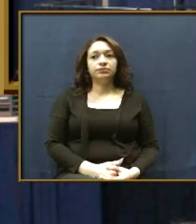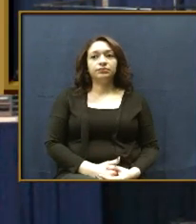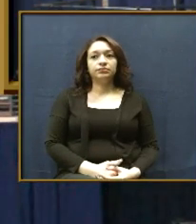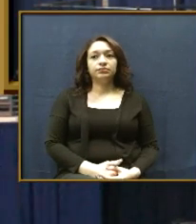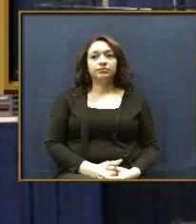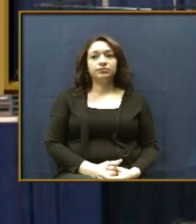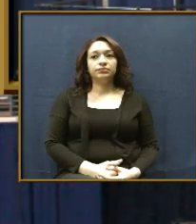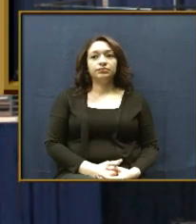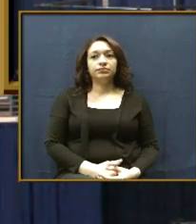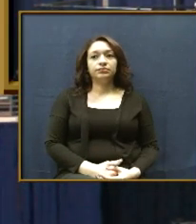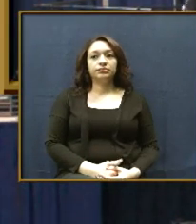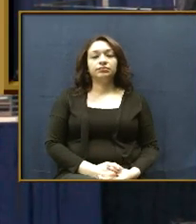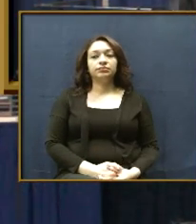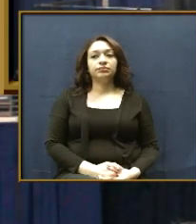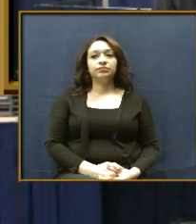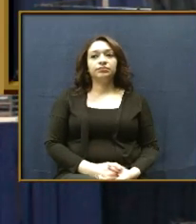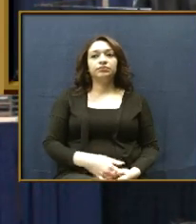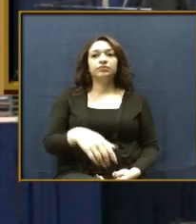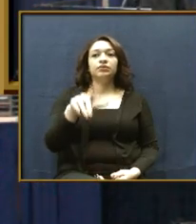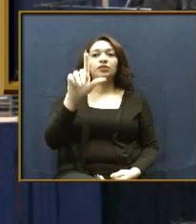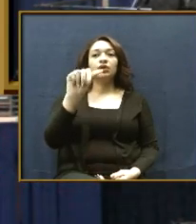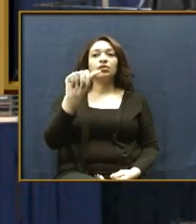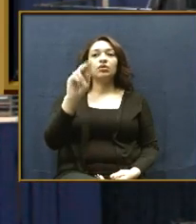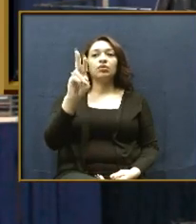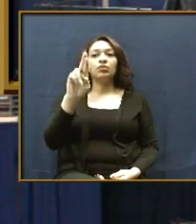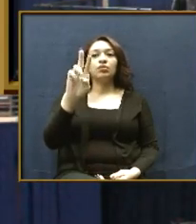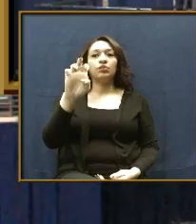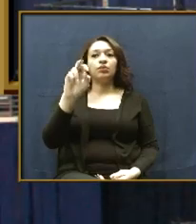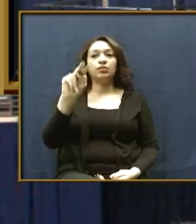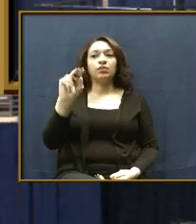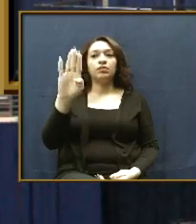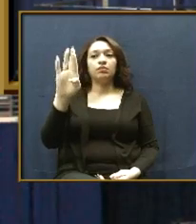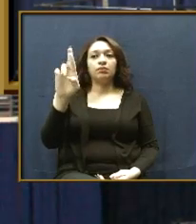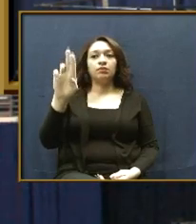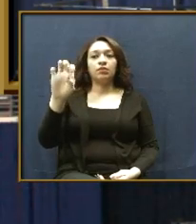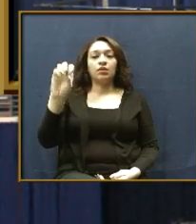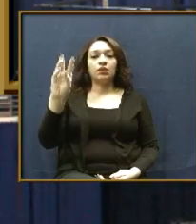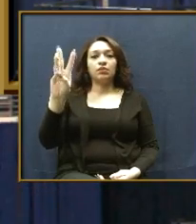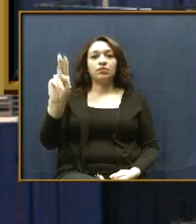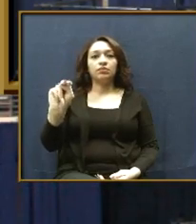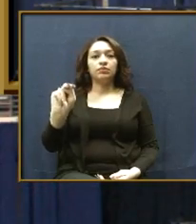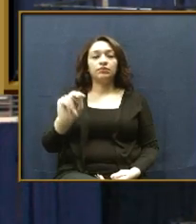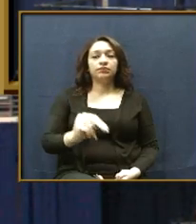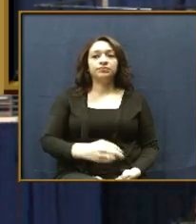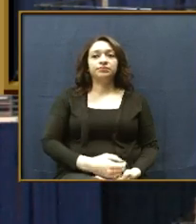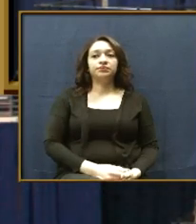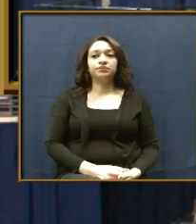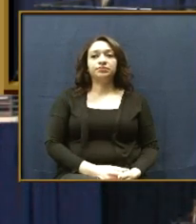Thank you.